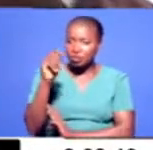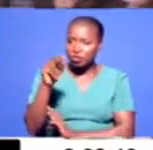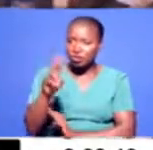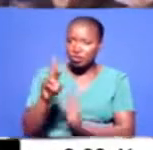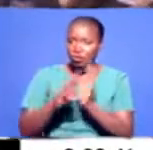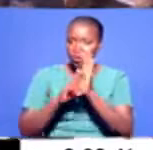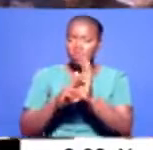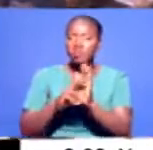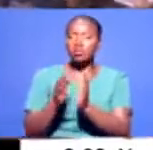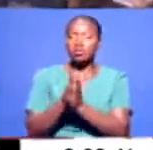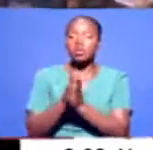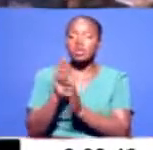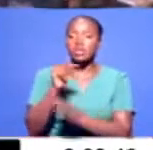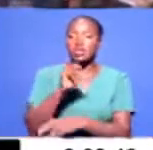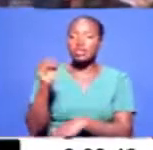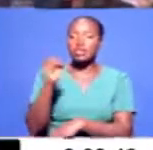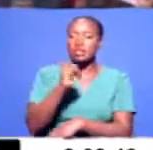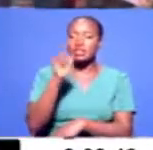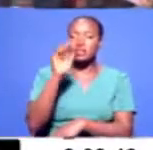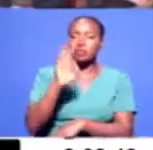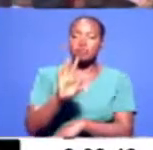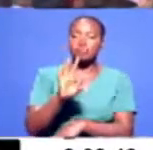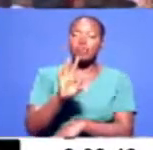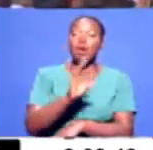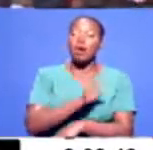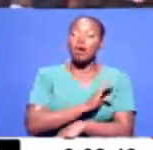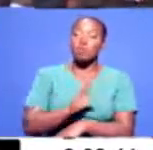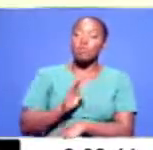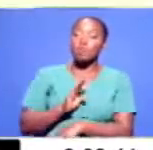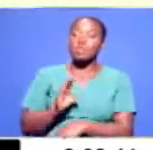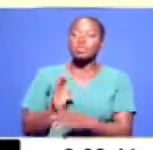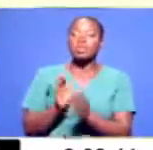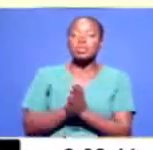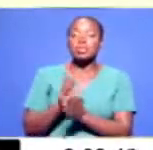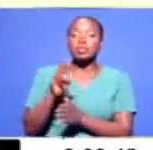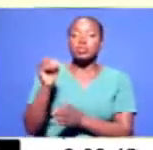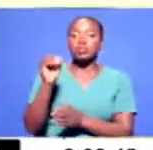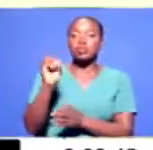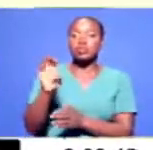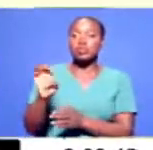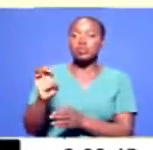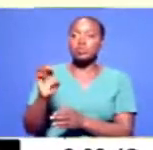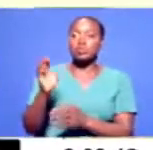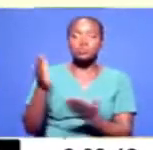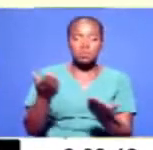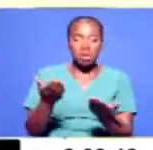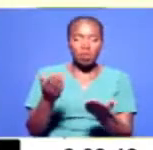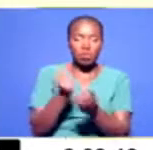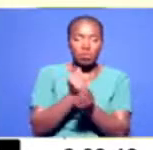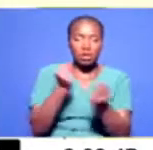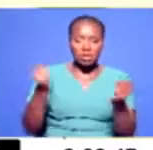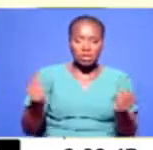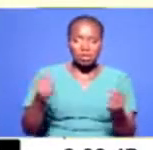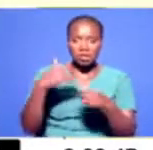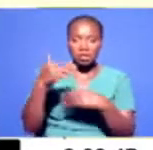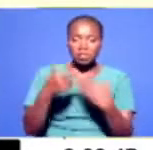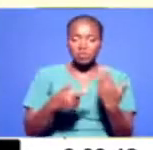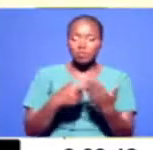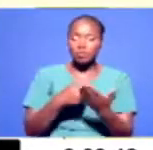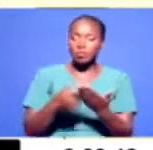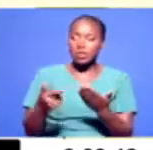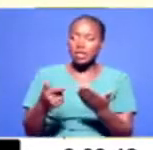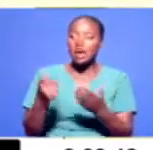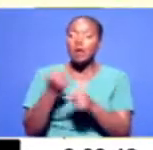president directed that Rose Omamo's name be gazetted by Wednesday next week. It is all smiles as workers exit the Nyayo